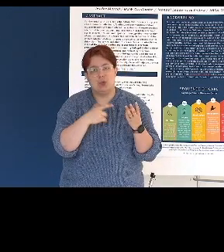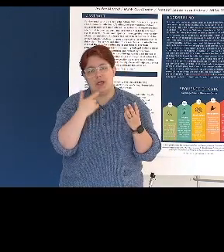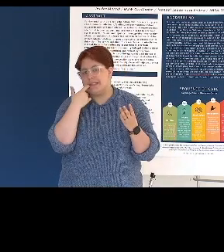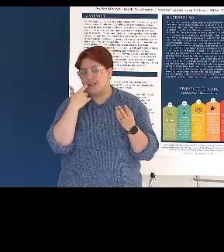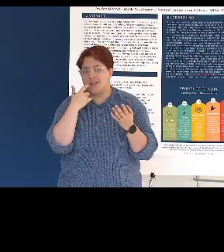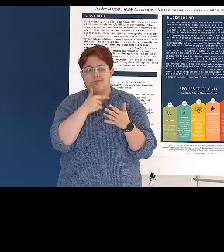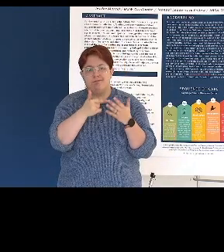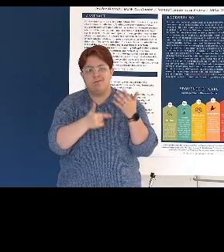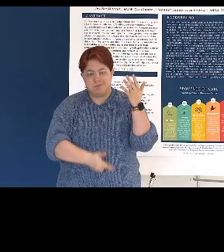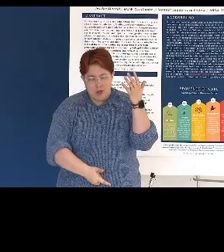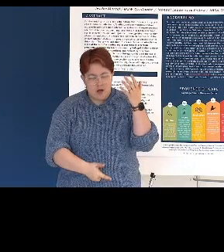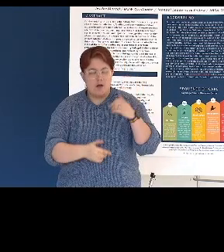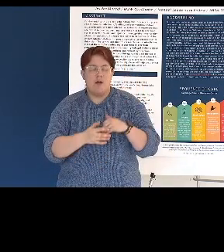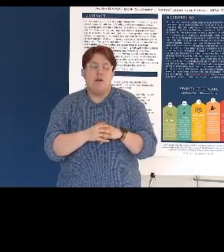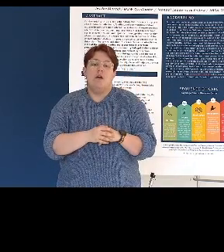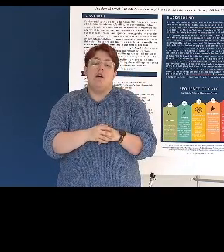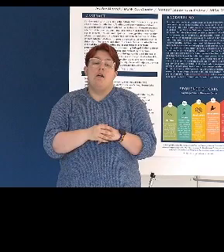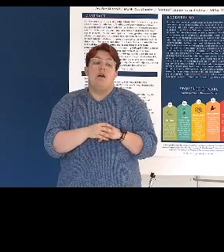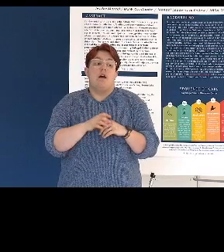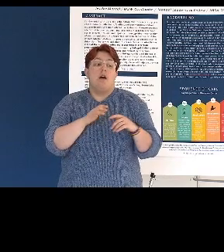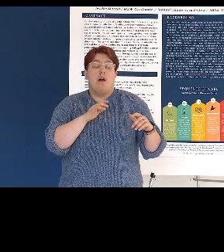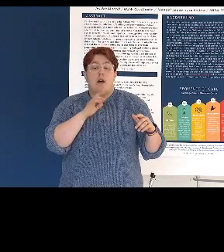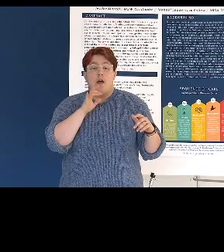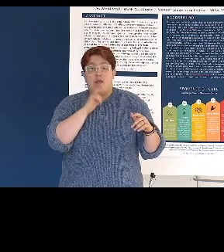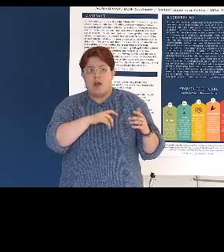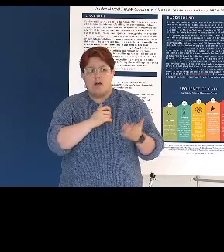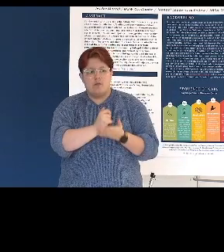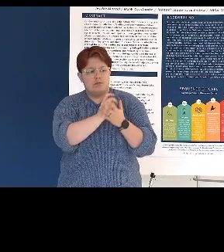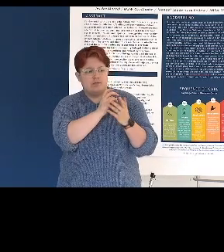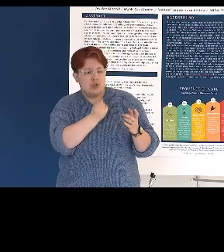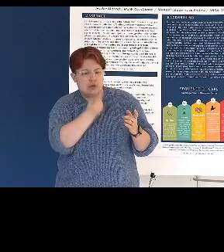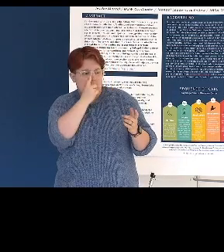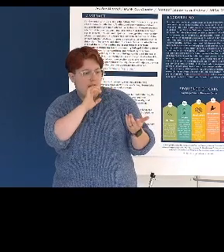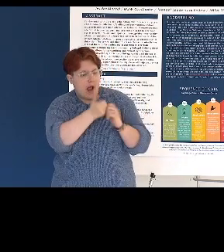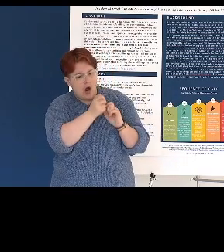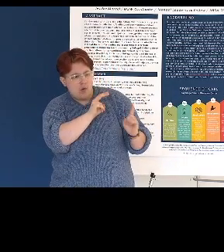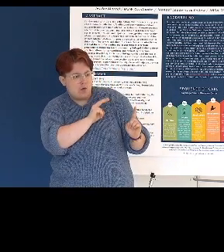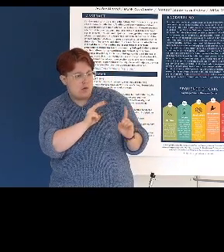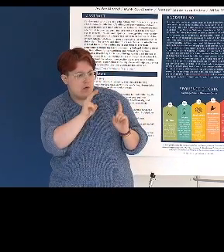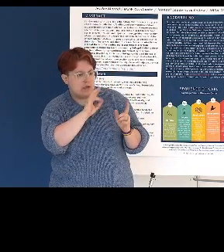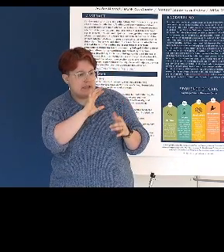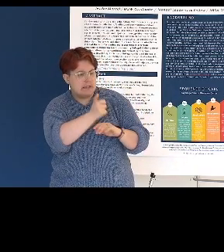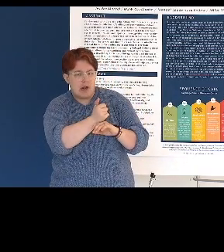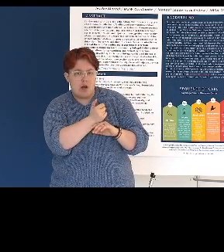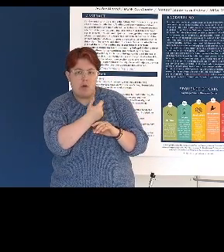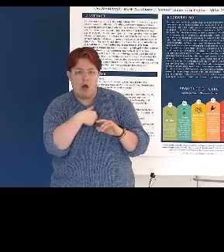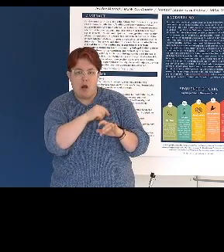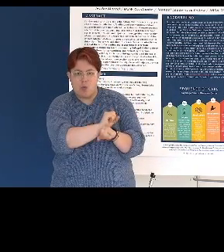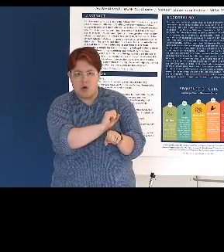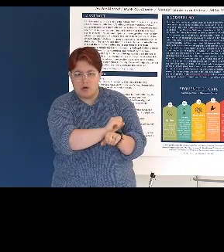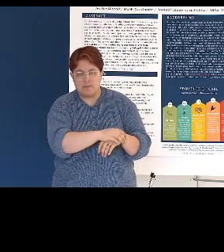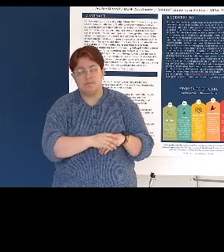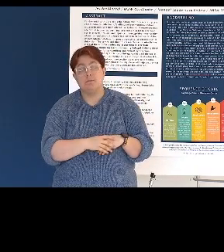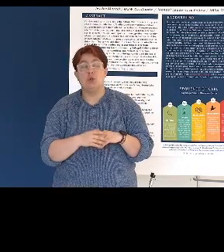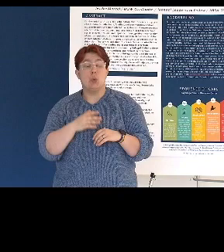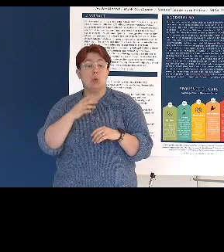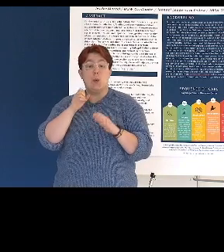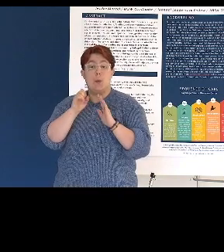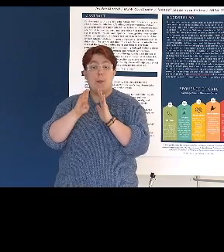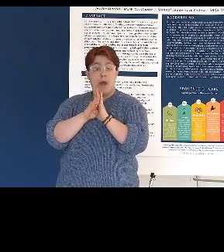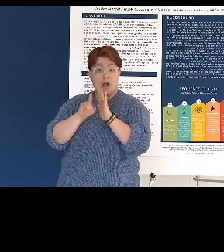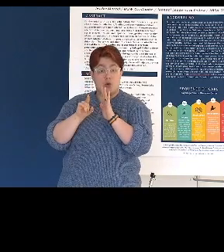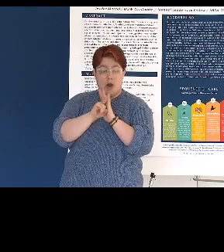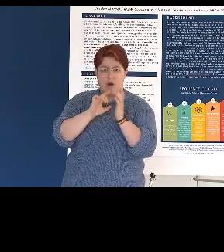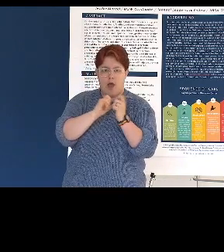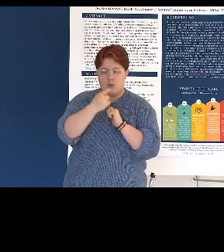us to understand where we can actually target our efforts. So just to give you a little bit of background about how trauma impacts the